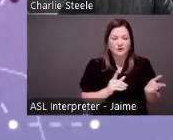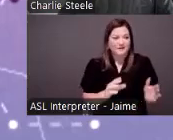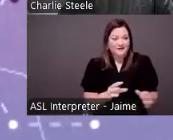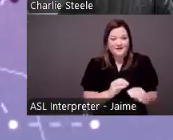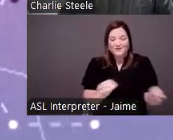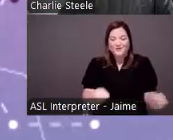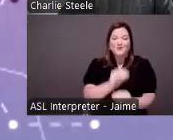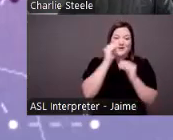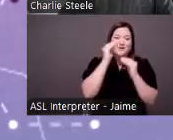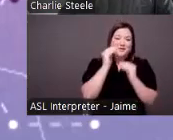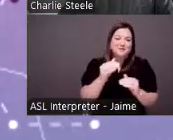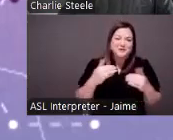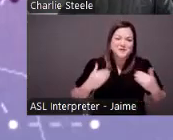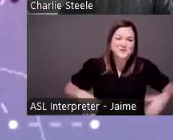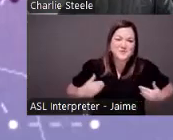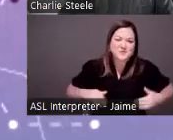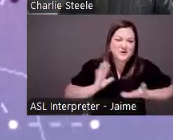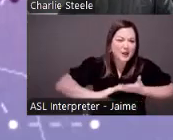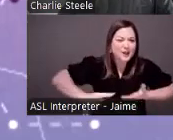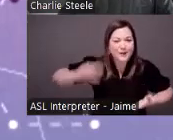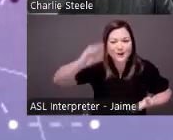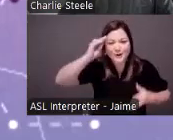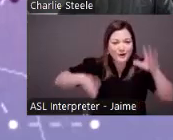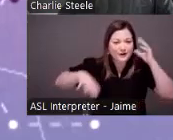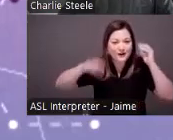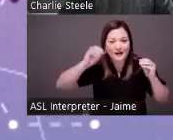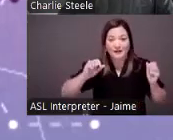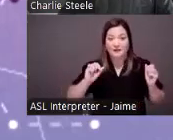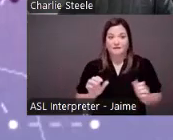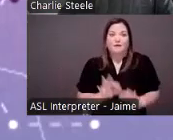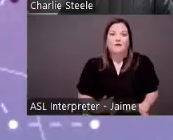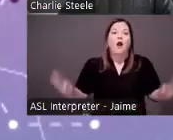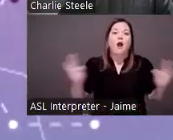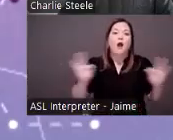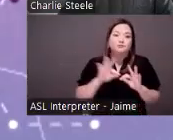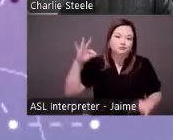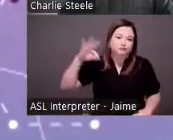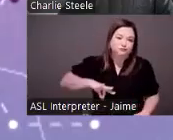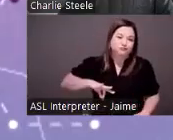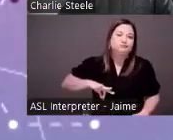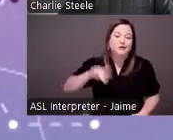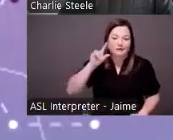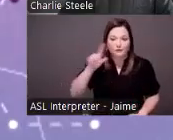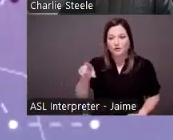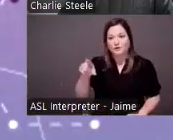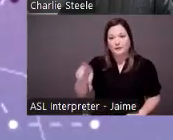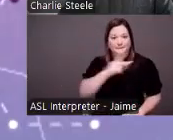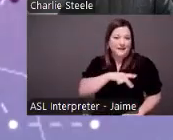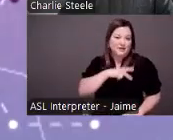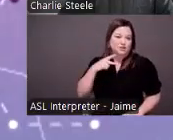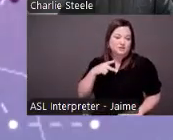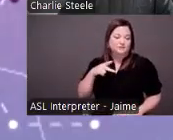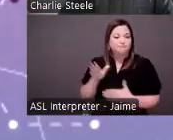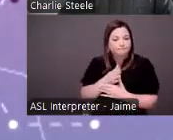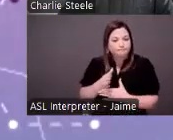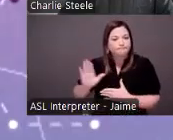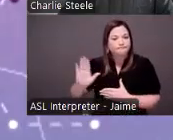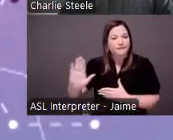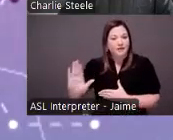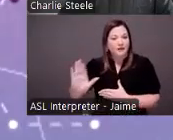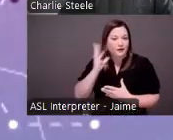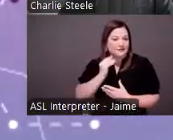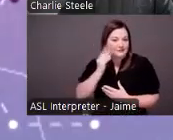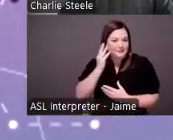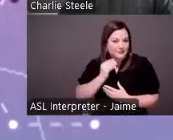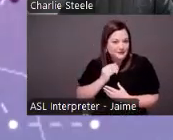the learning that can happen or the meaningful learning that can happen from patients sharing their experiences.